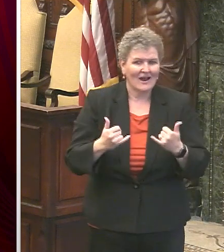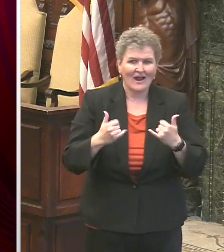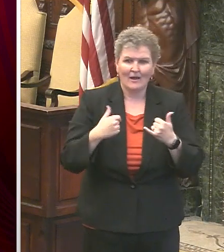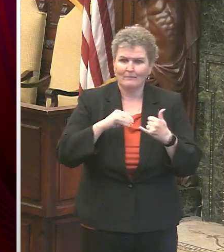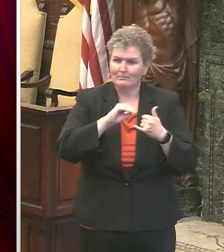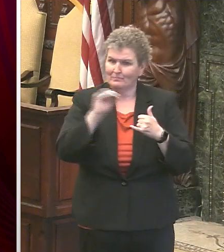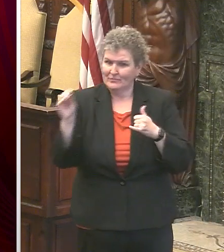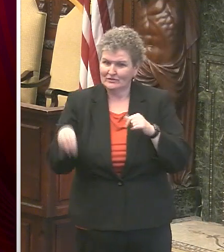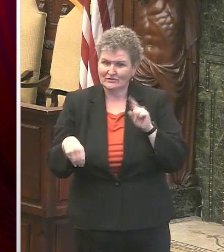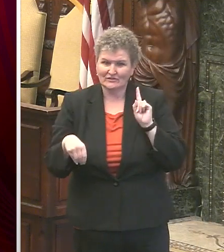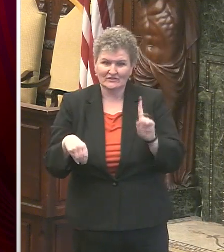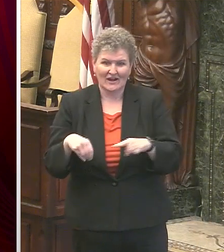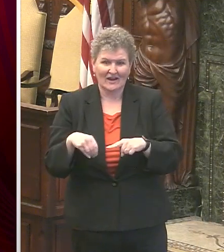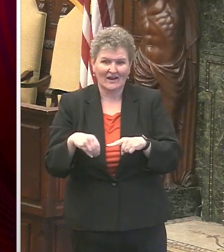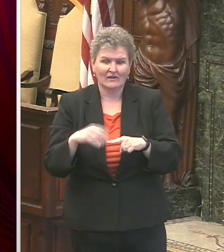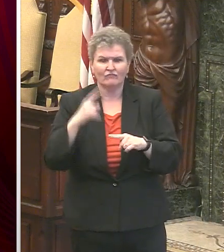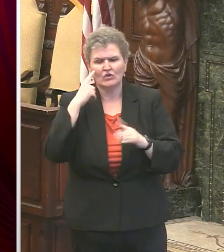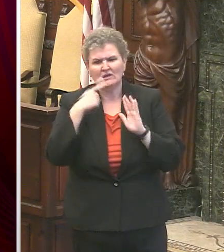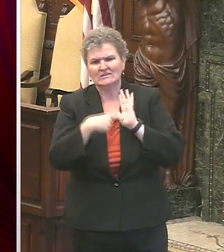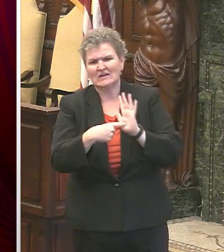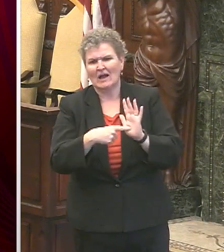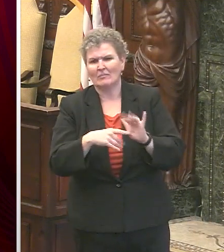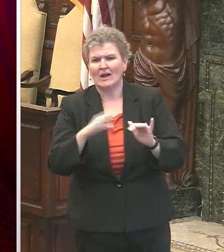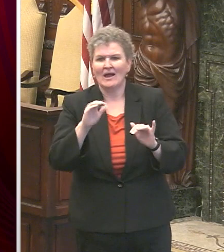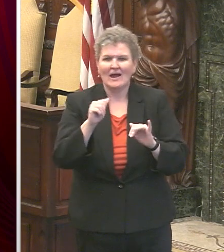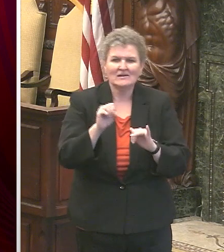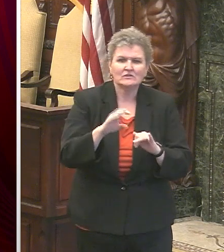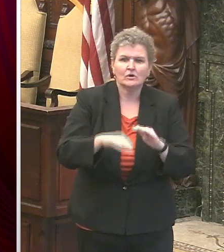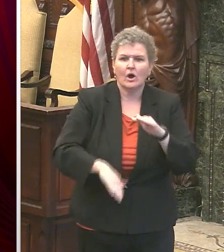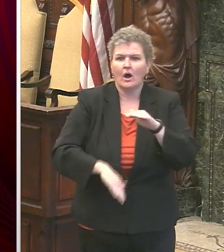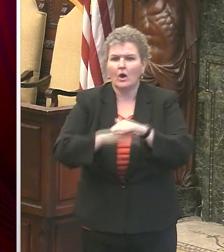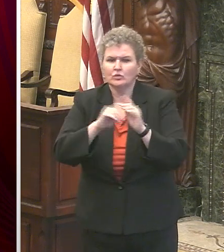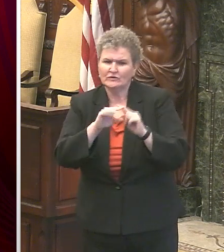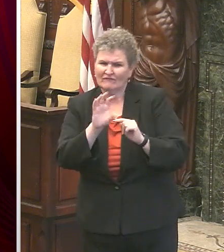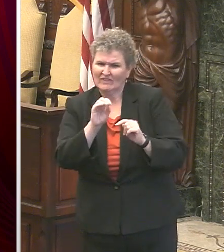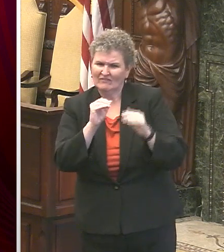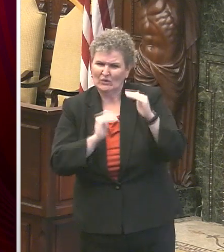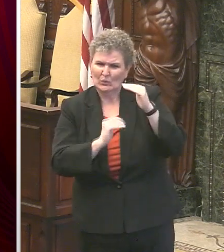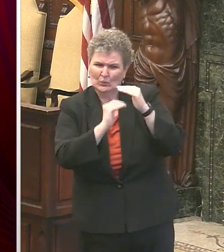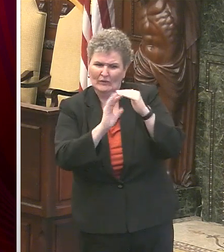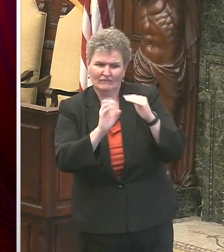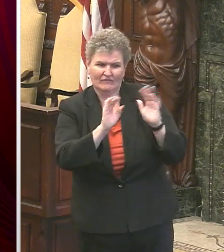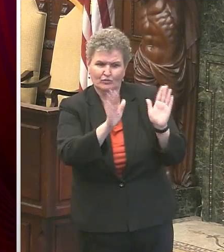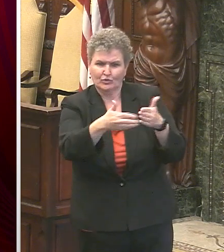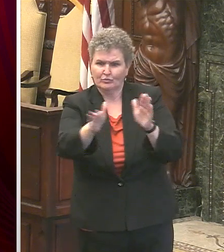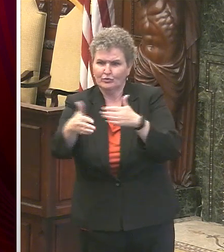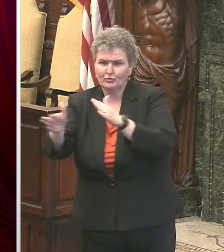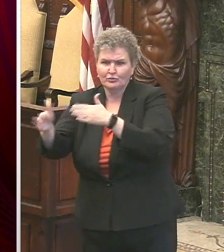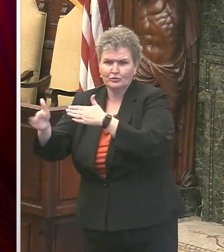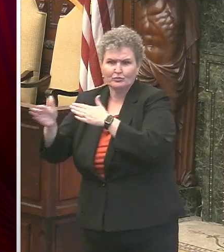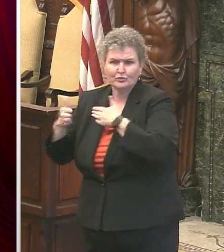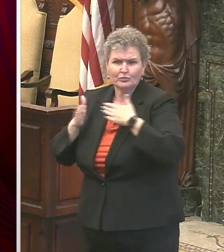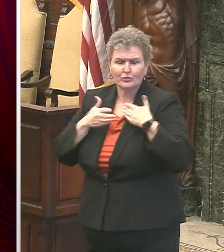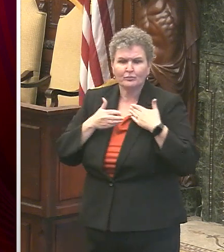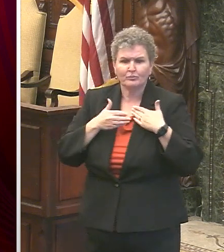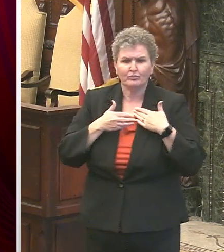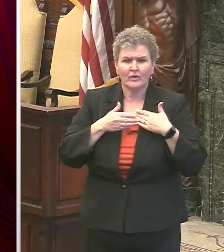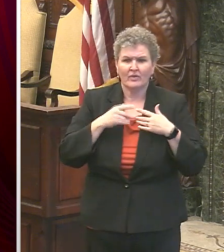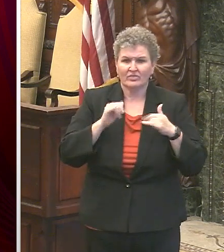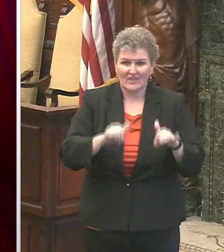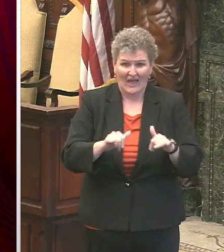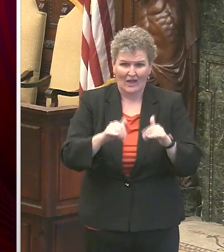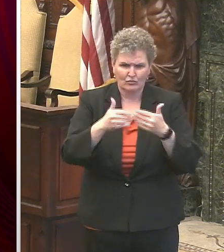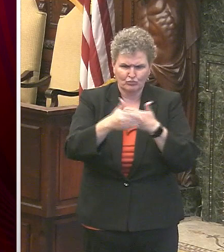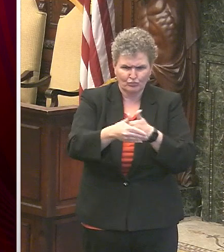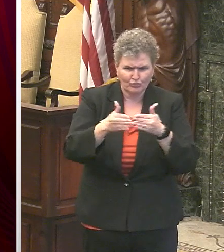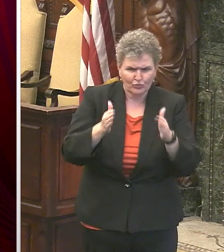percentages and say, for example, you're a space that's can hold 50, like a conference room, you're limited now to 10% of